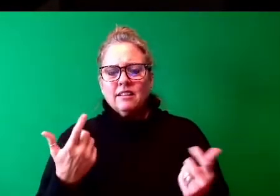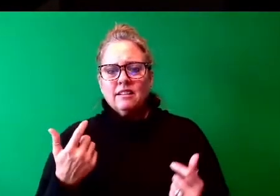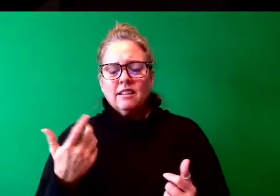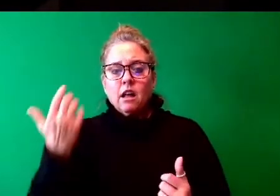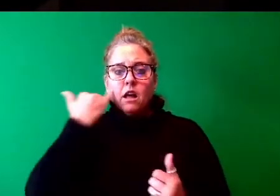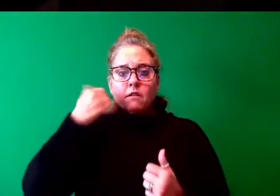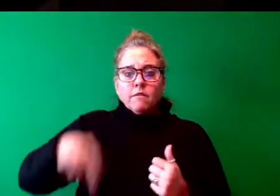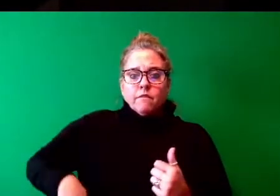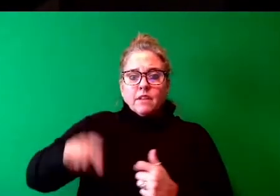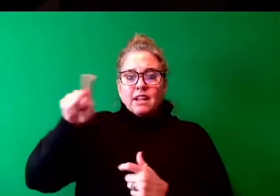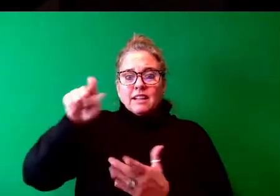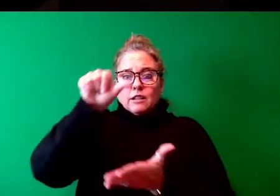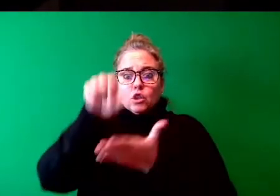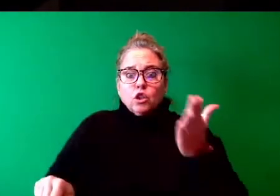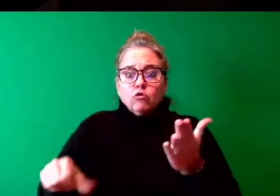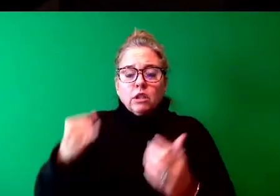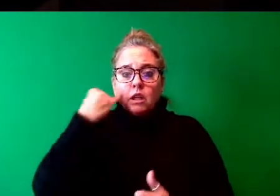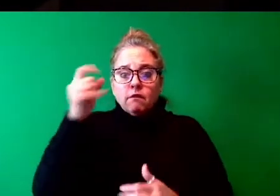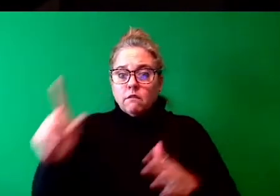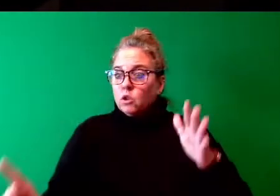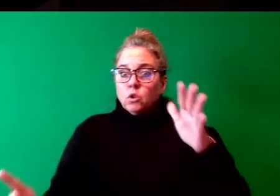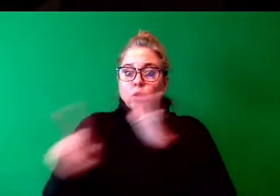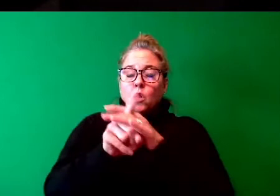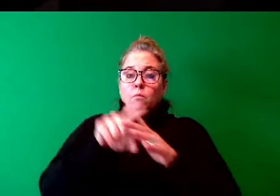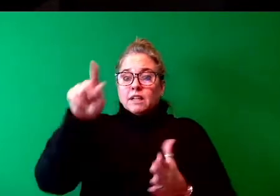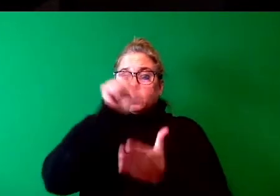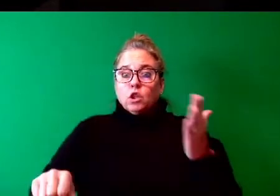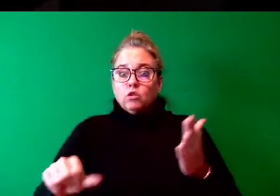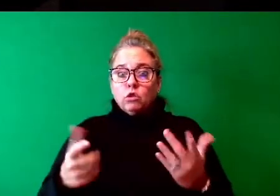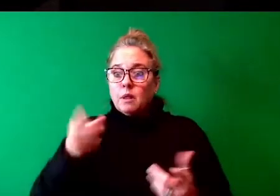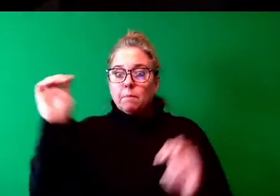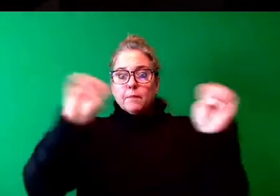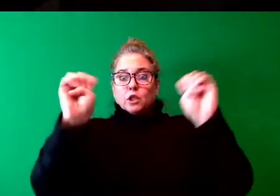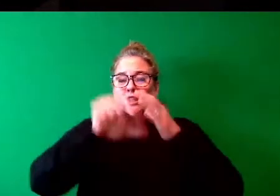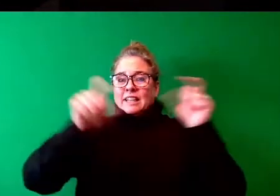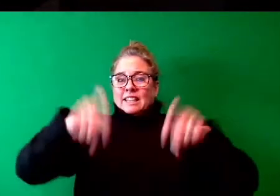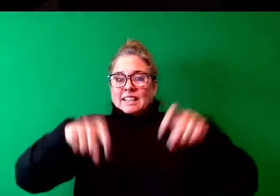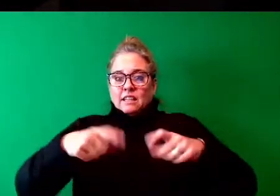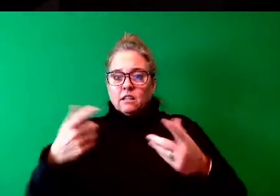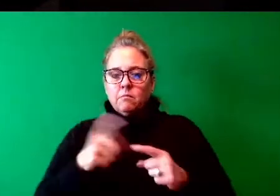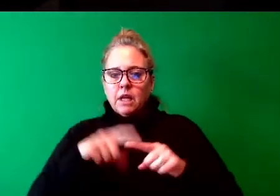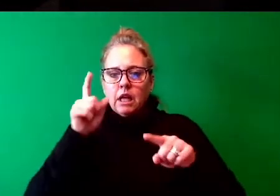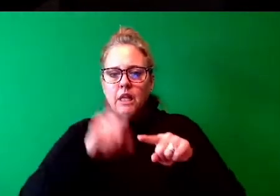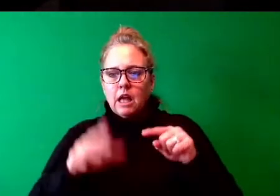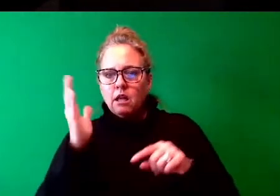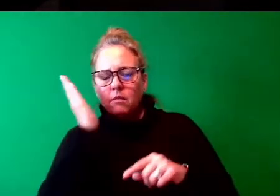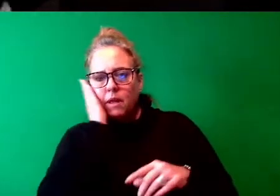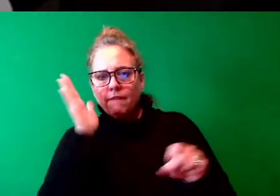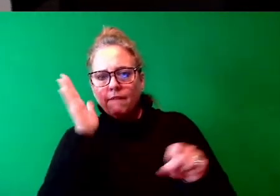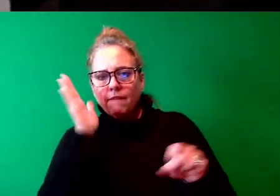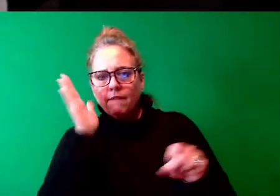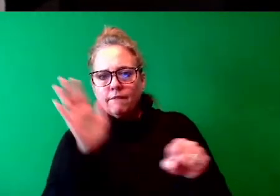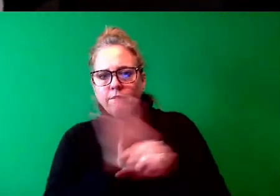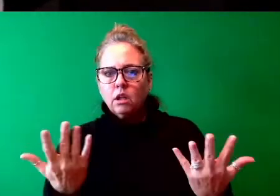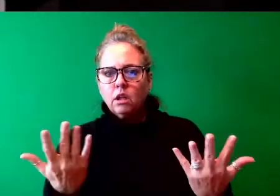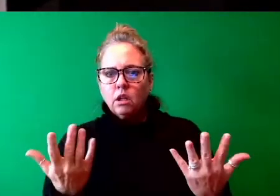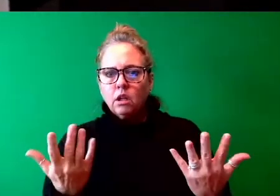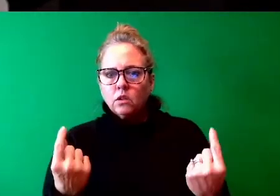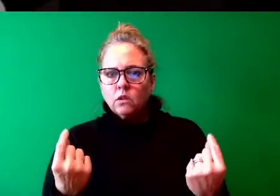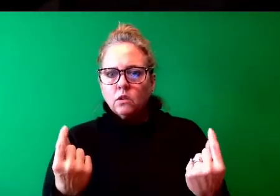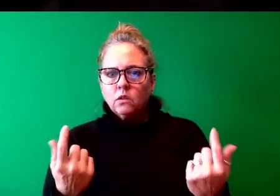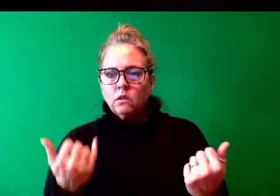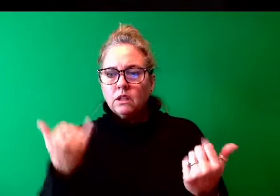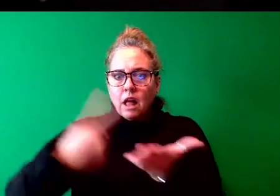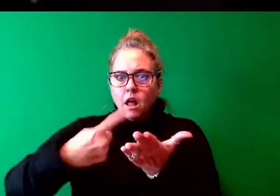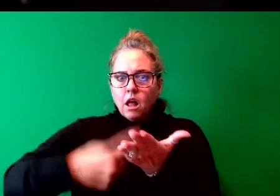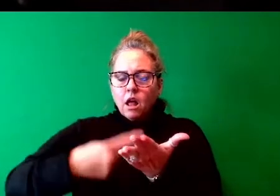that happen in Denver. It has been reported in the news. This is something that they talk about daily, about how they're going to avoid that